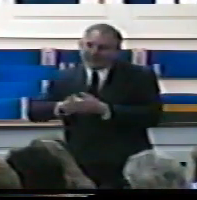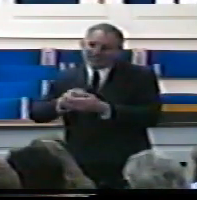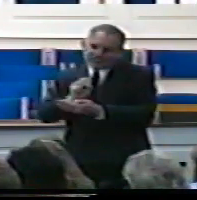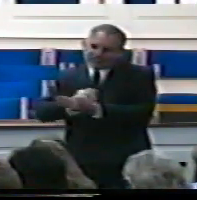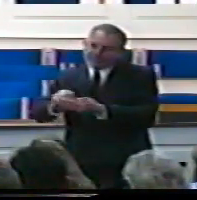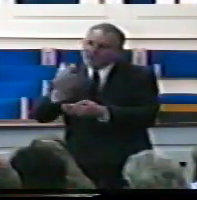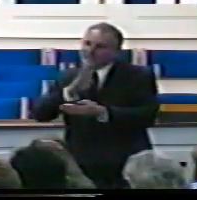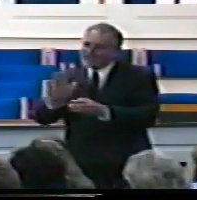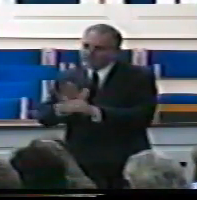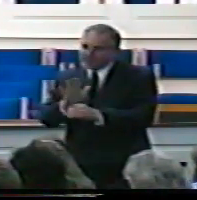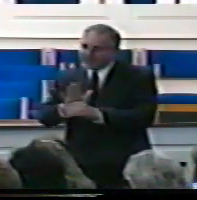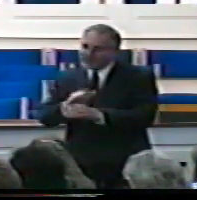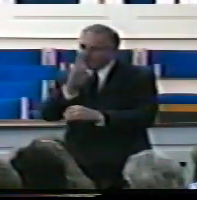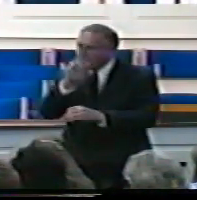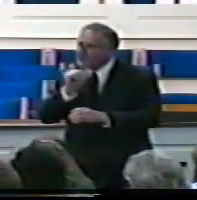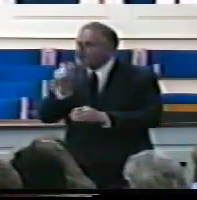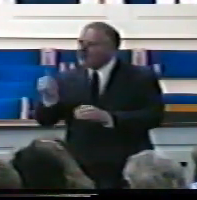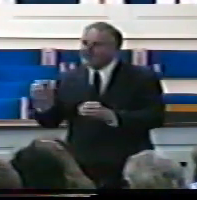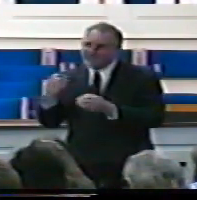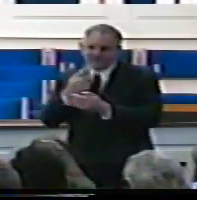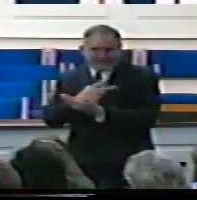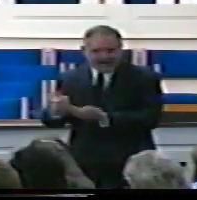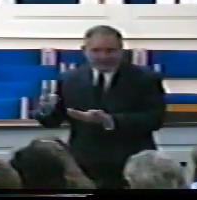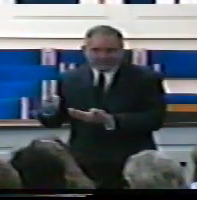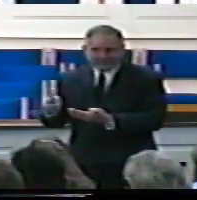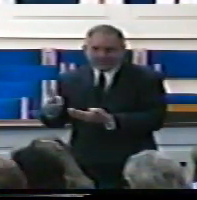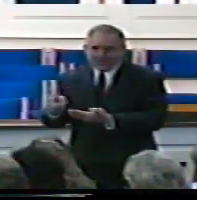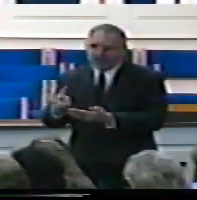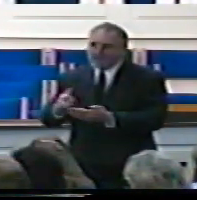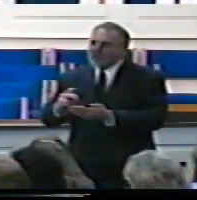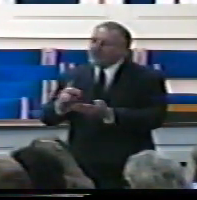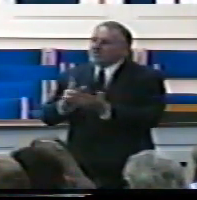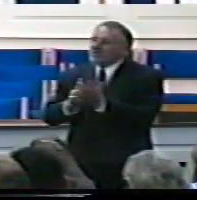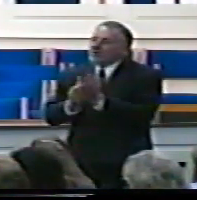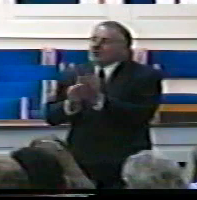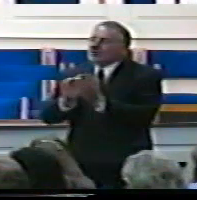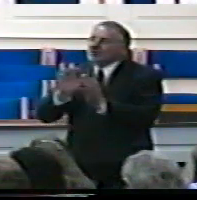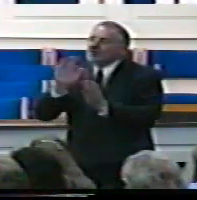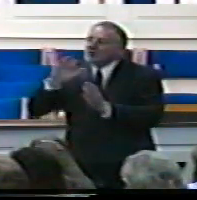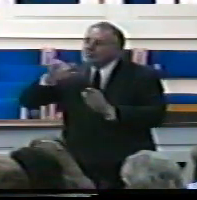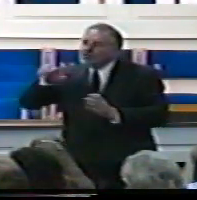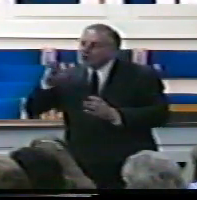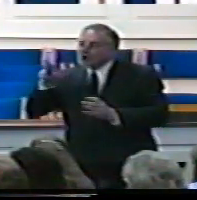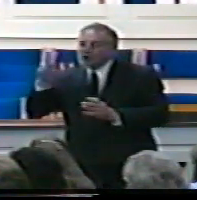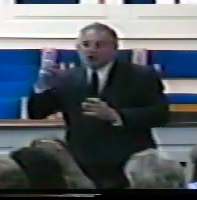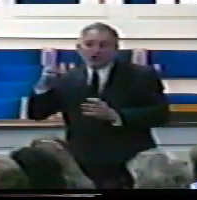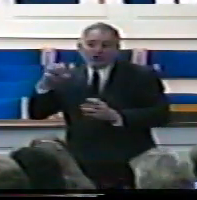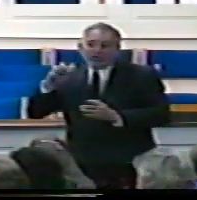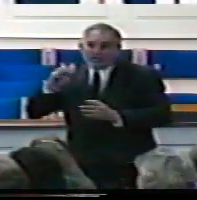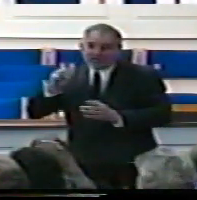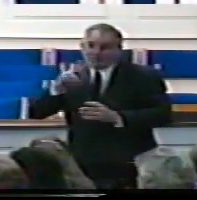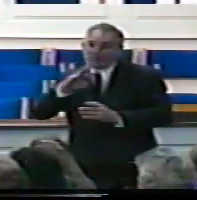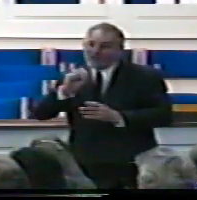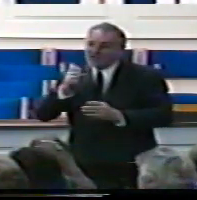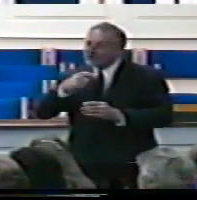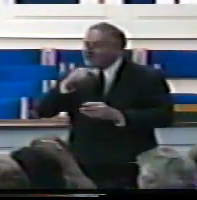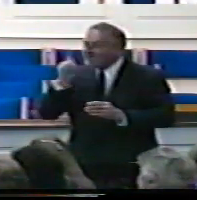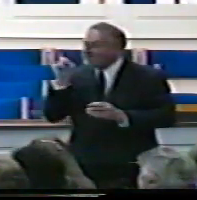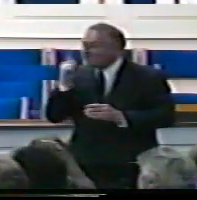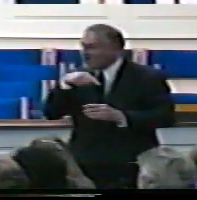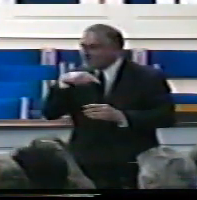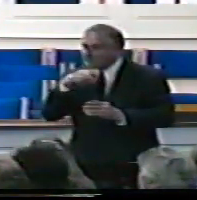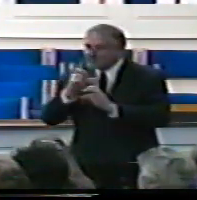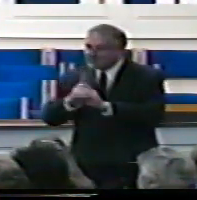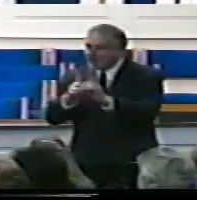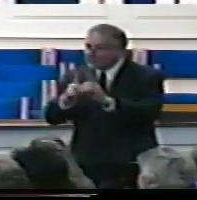God has not failed. Judas was a false disciple. Did you know there's nowhere in the Word of God Judas ever called